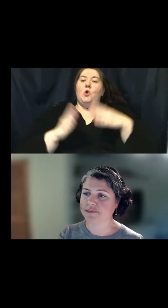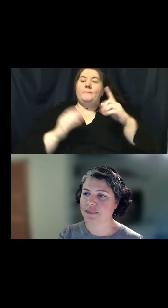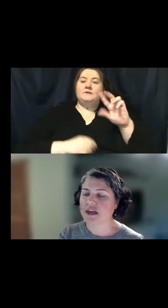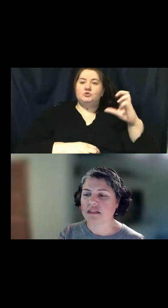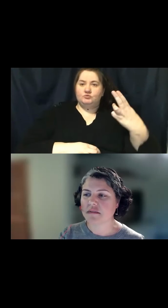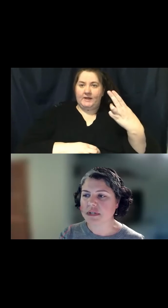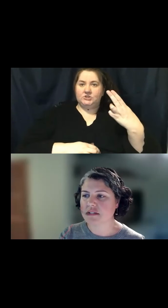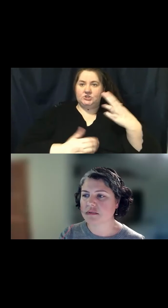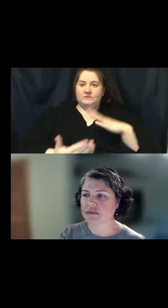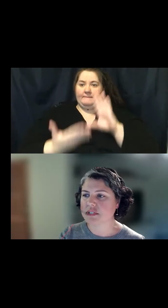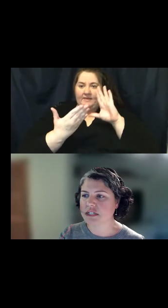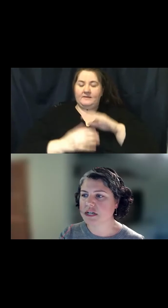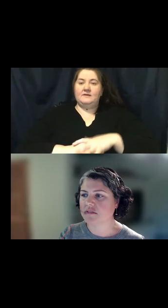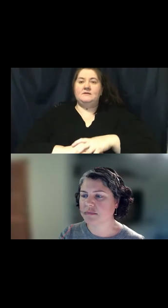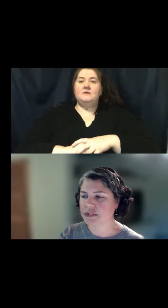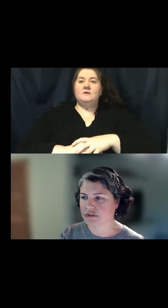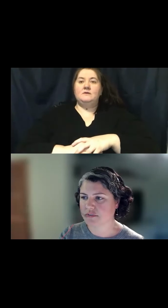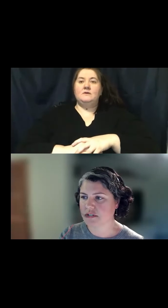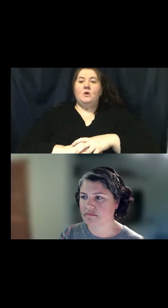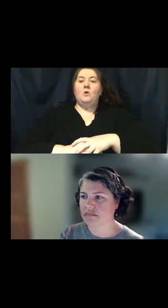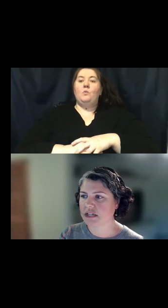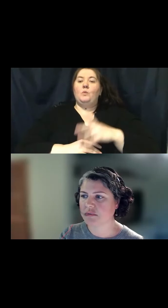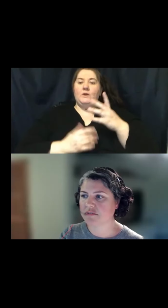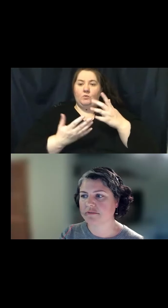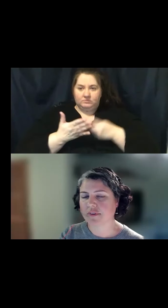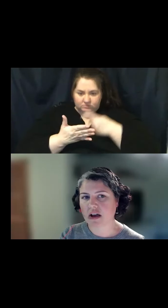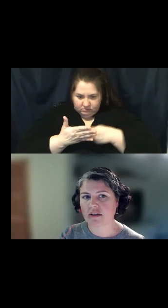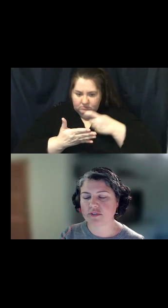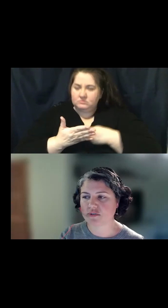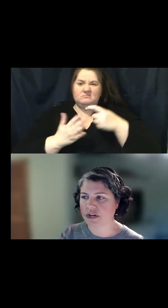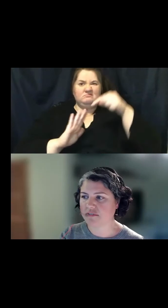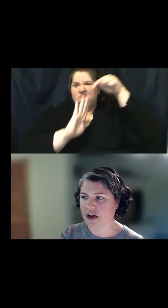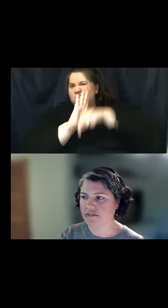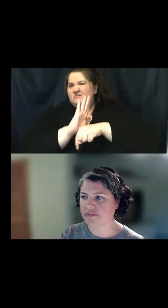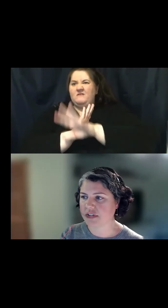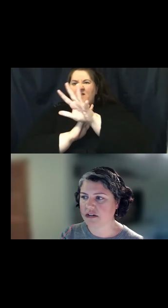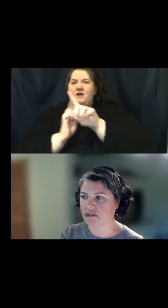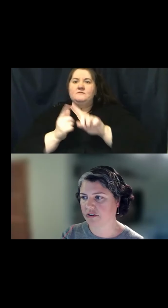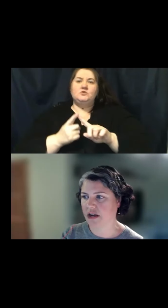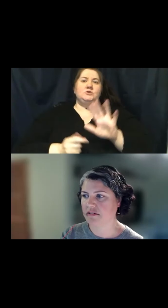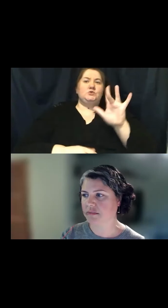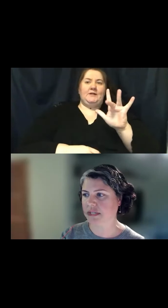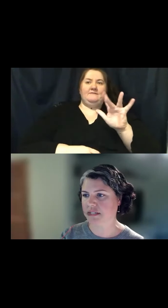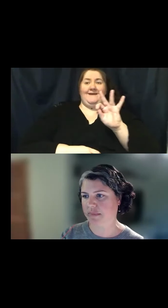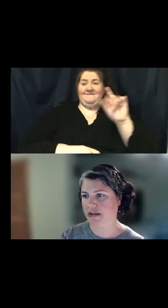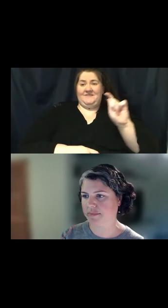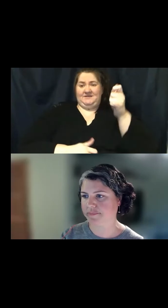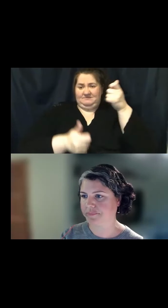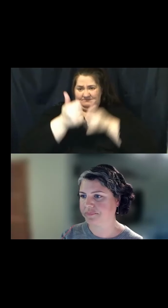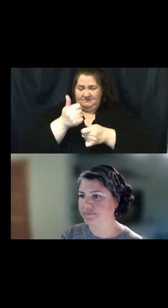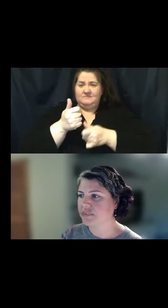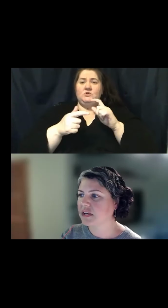method. That means that we will dig down from the surface anywhere from 5 to 25 feet underground to place the